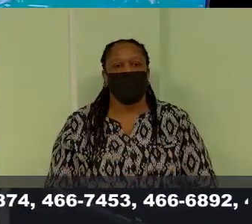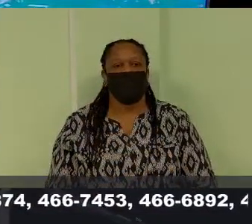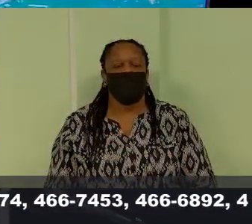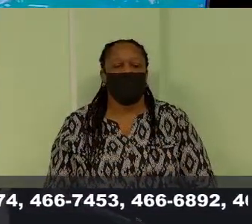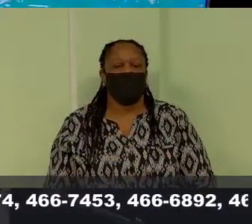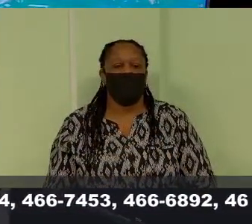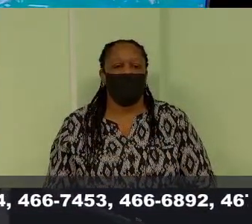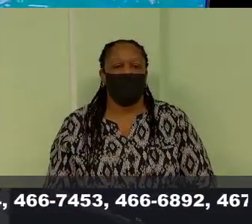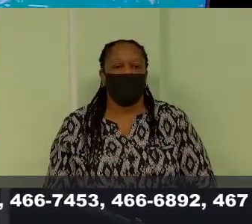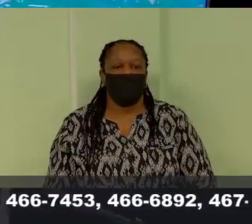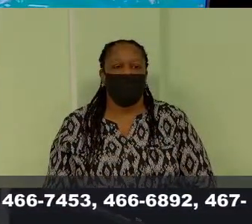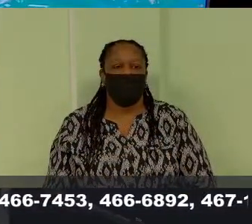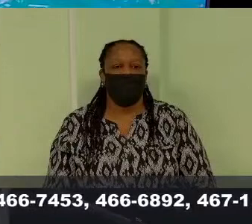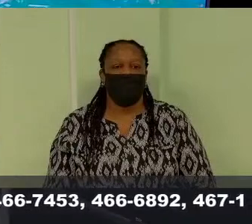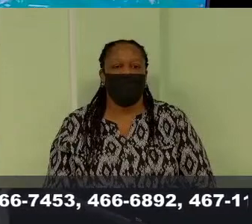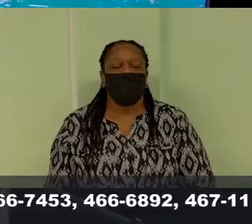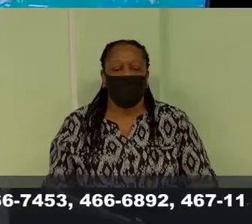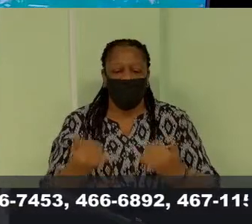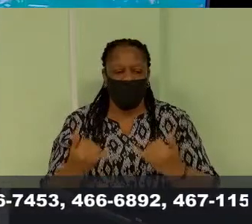I would invite